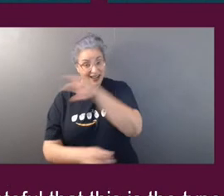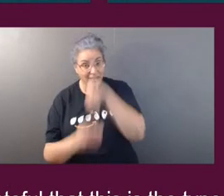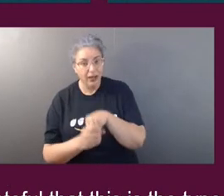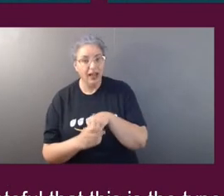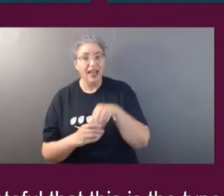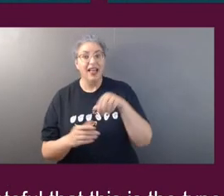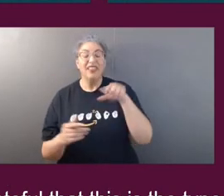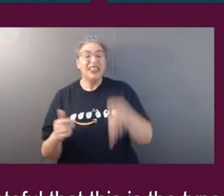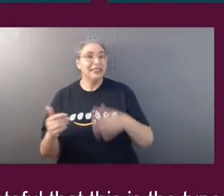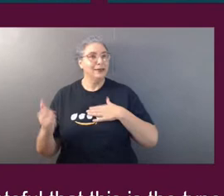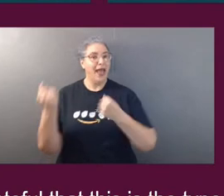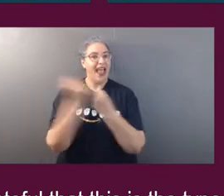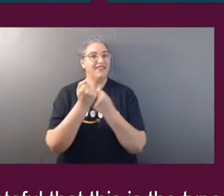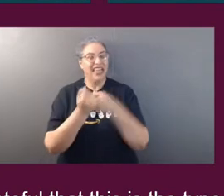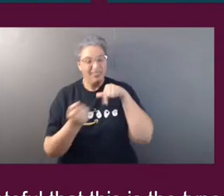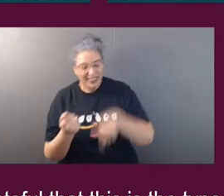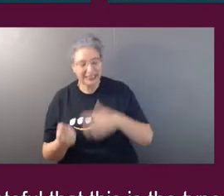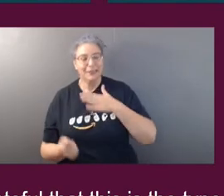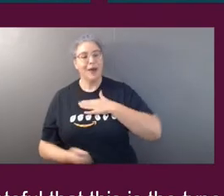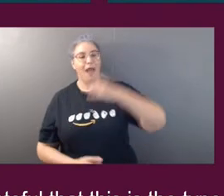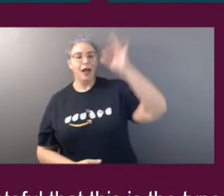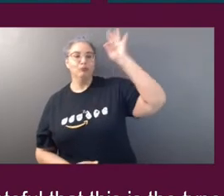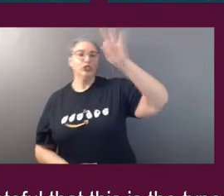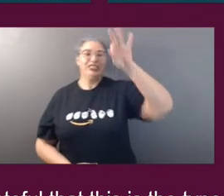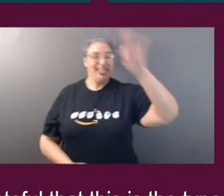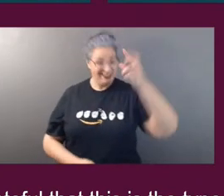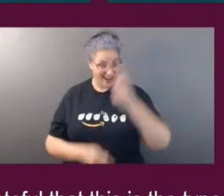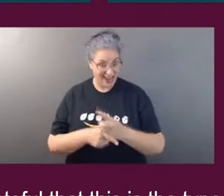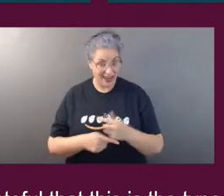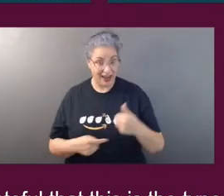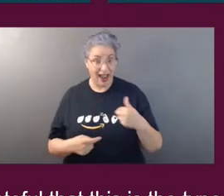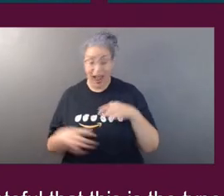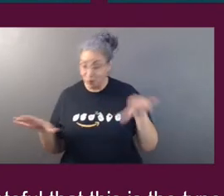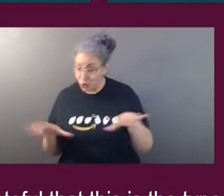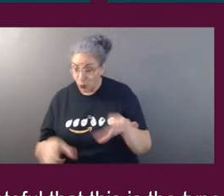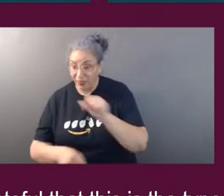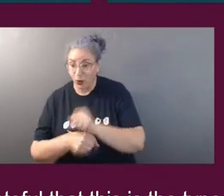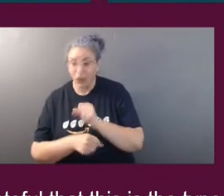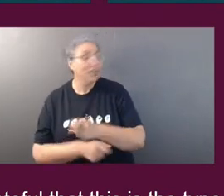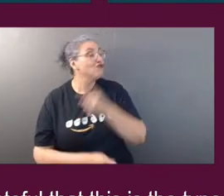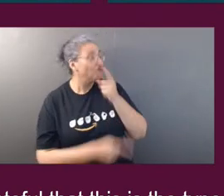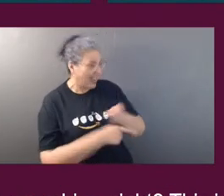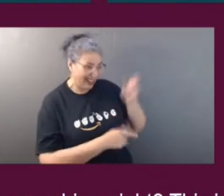engagement. This is my advocacy. This is my preaching, right? This is where